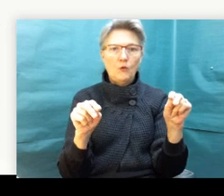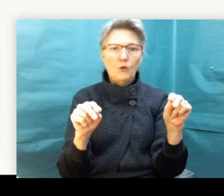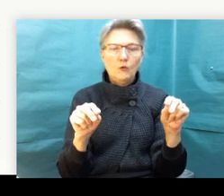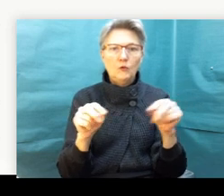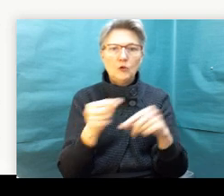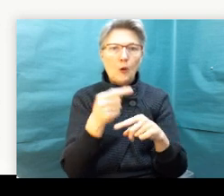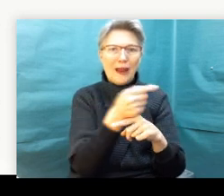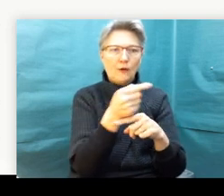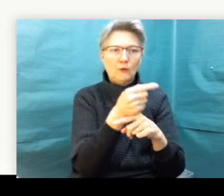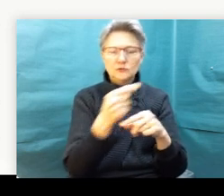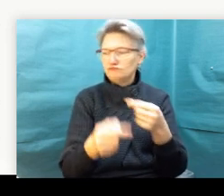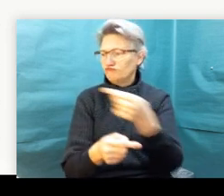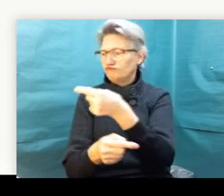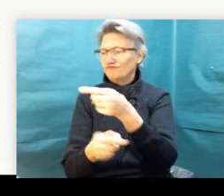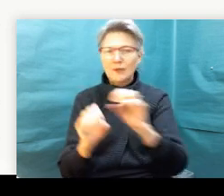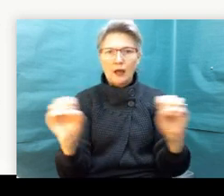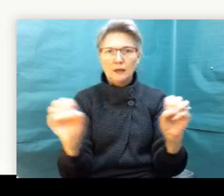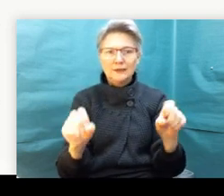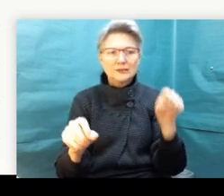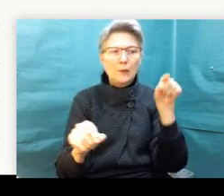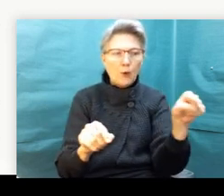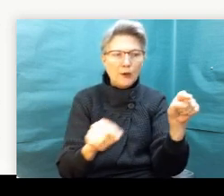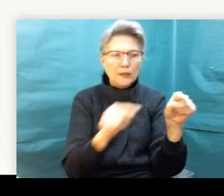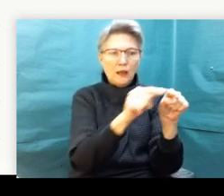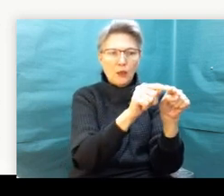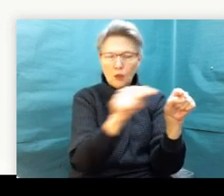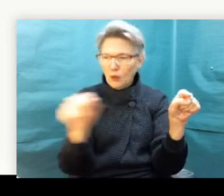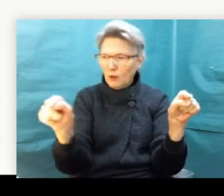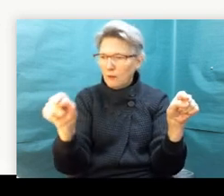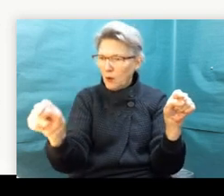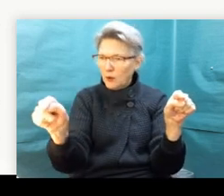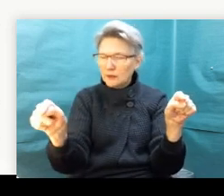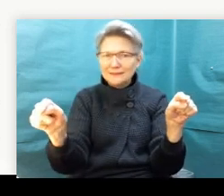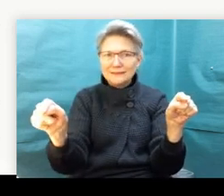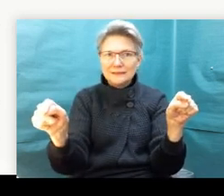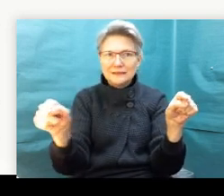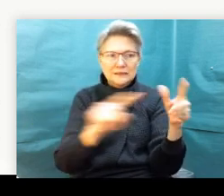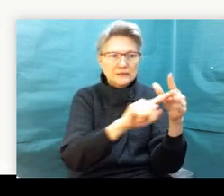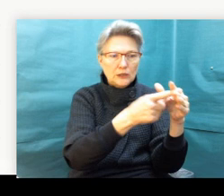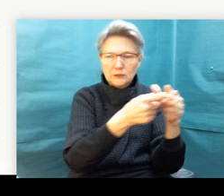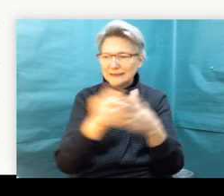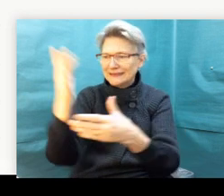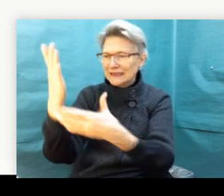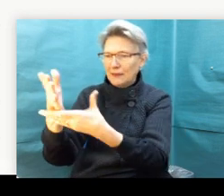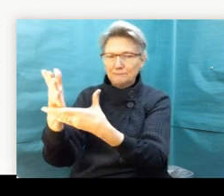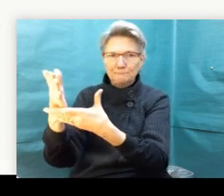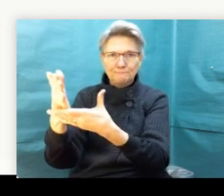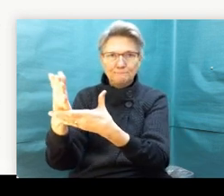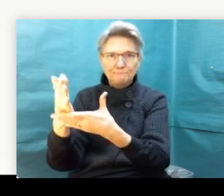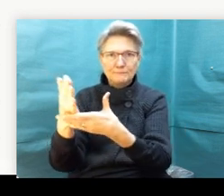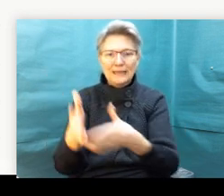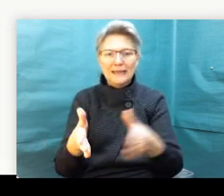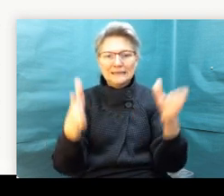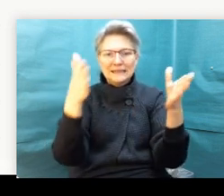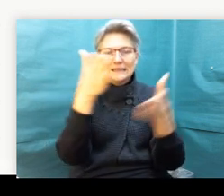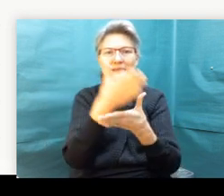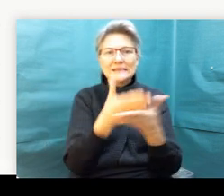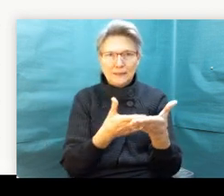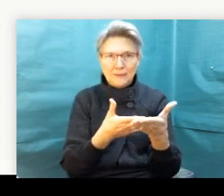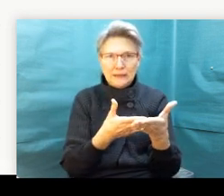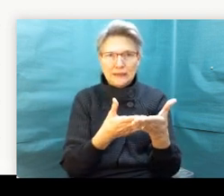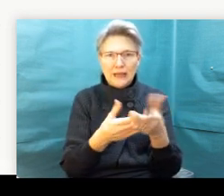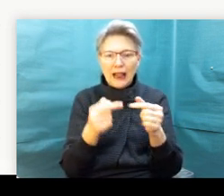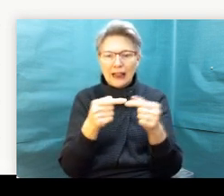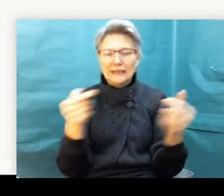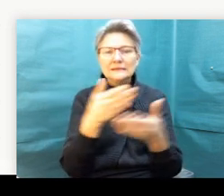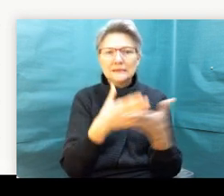you'll see that the line again has those arrows to continue on. That signifies that it continues on in both directions. The line